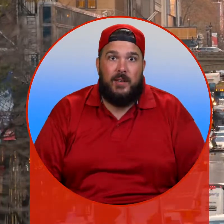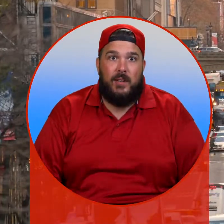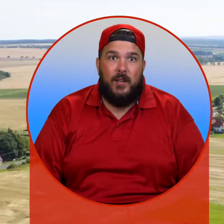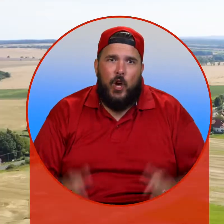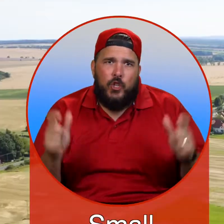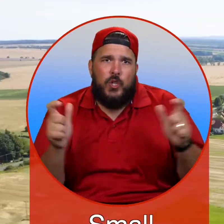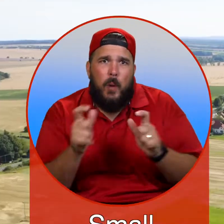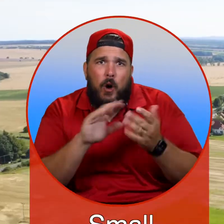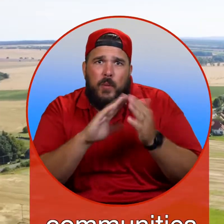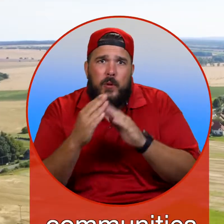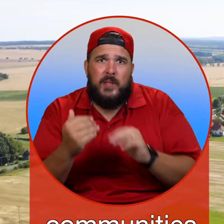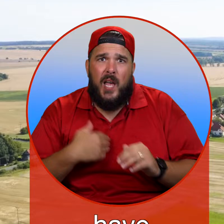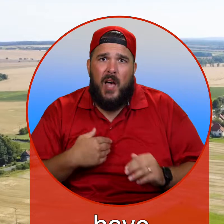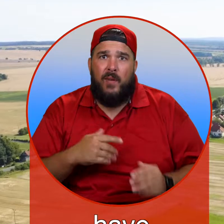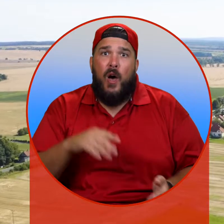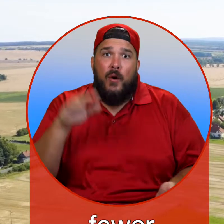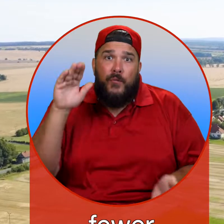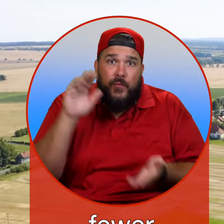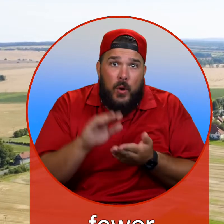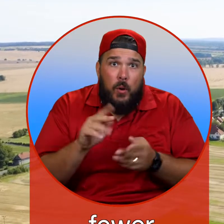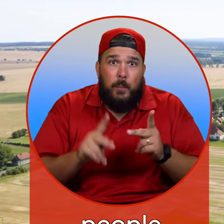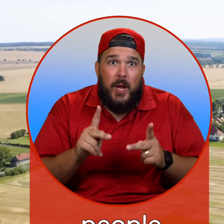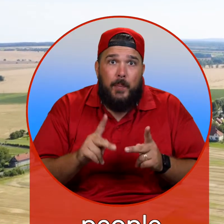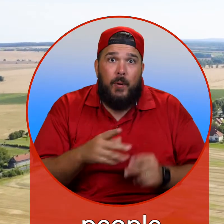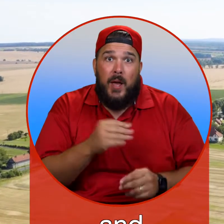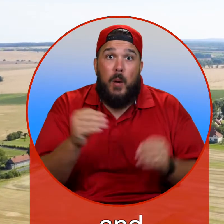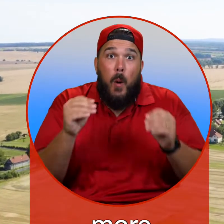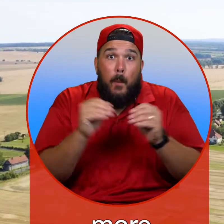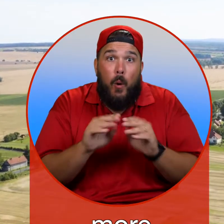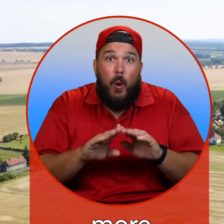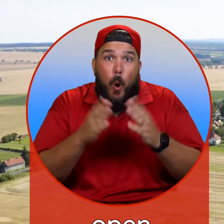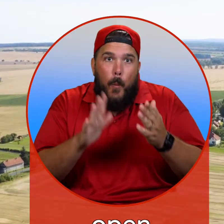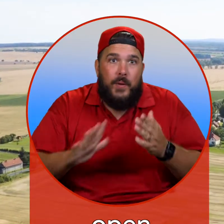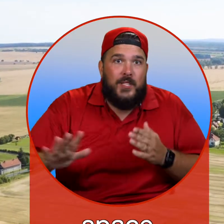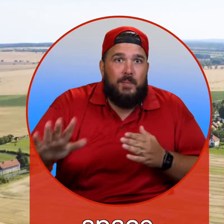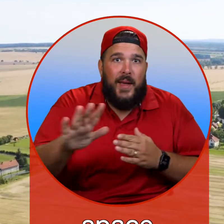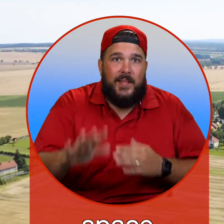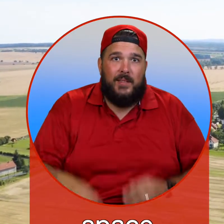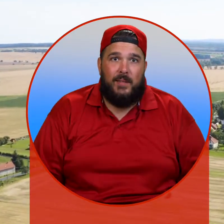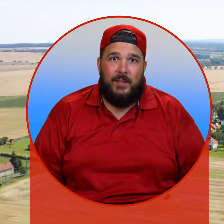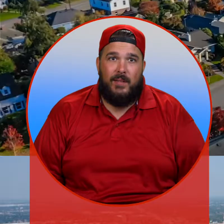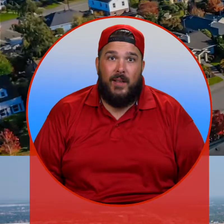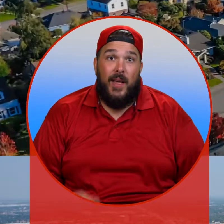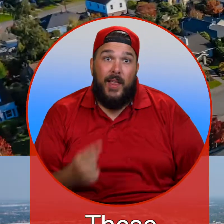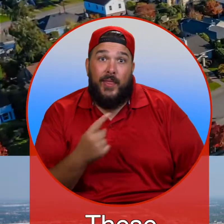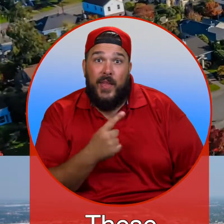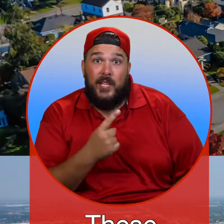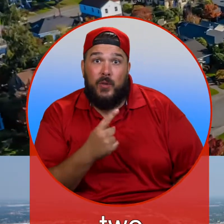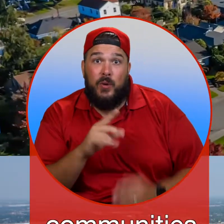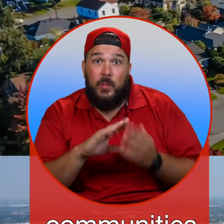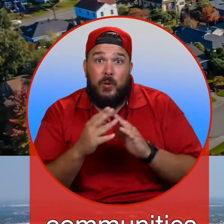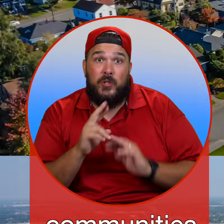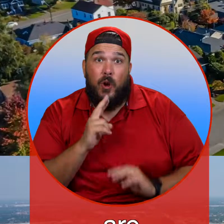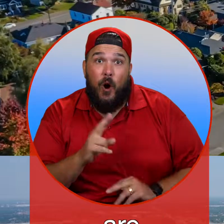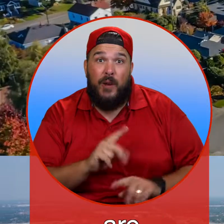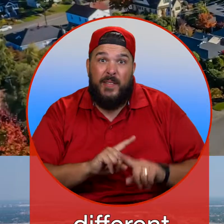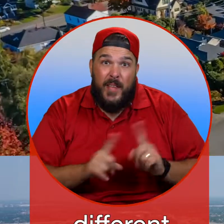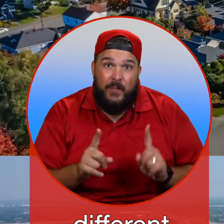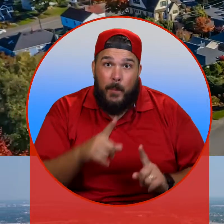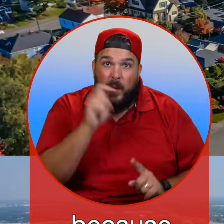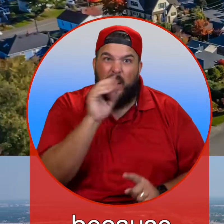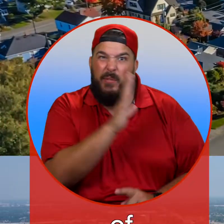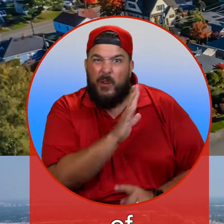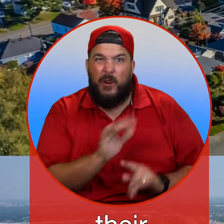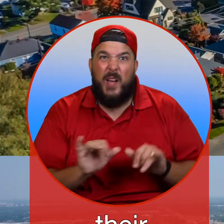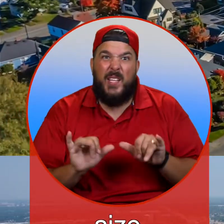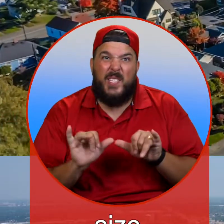streets. Small communities have fewer people and more open space. These two communities are